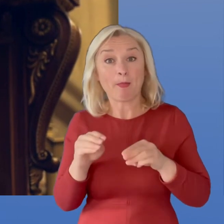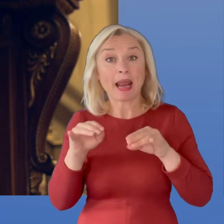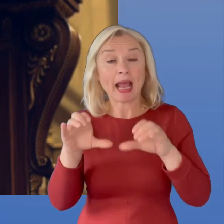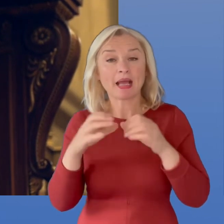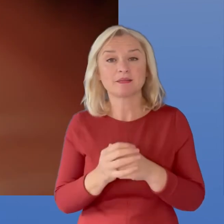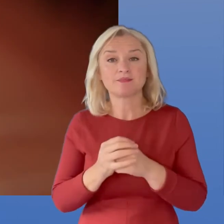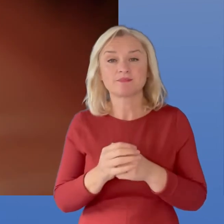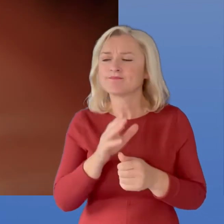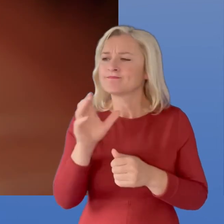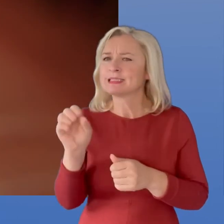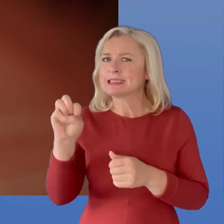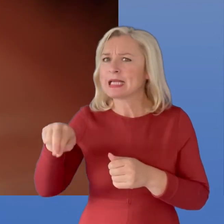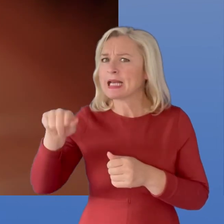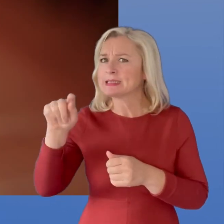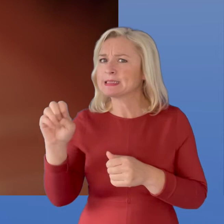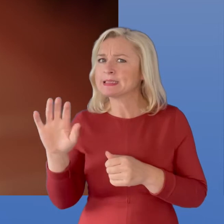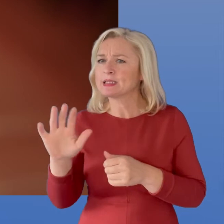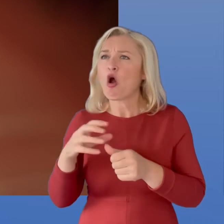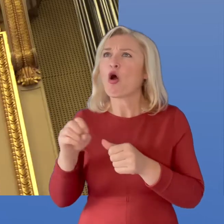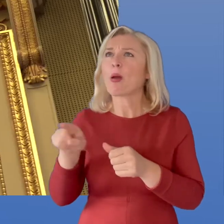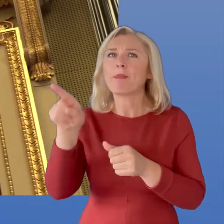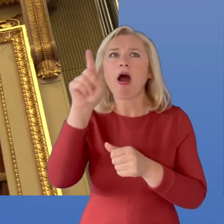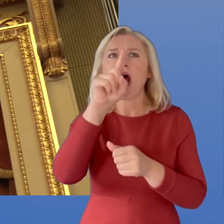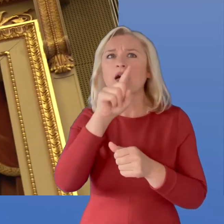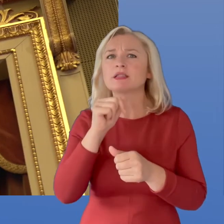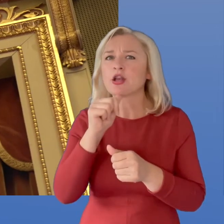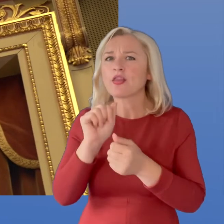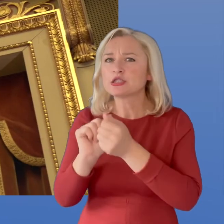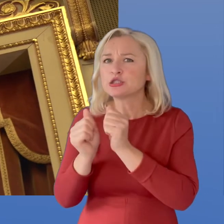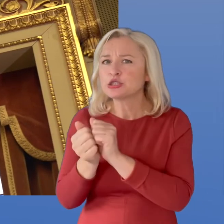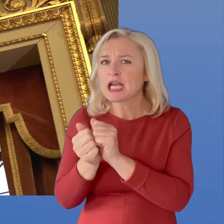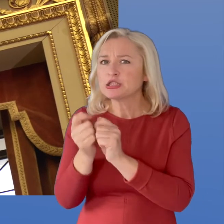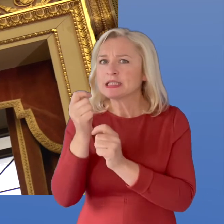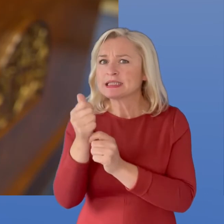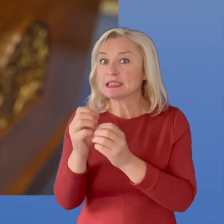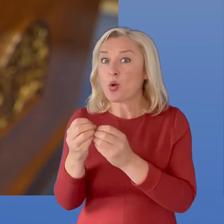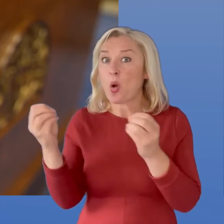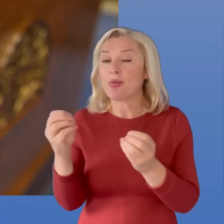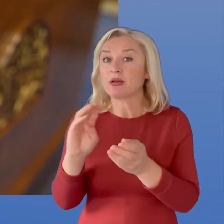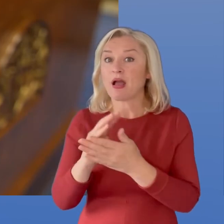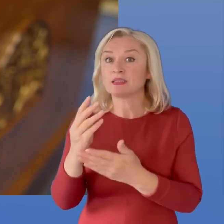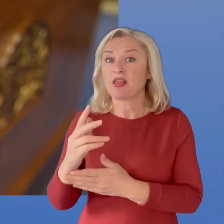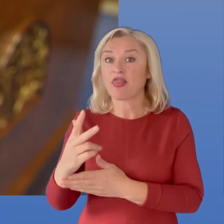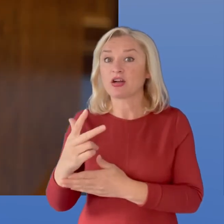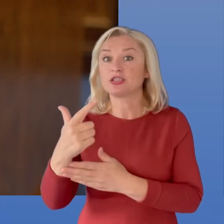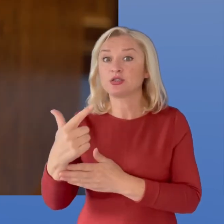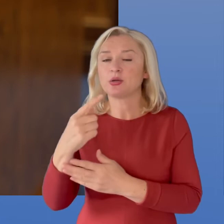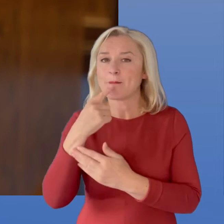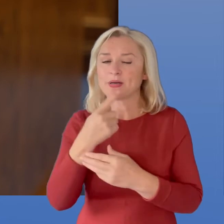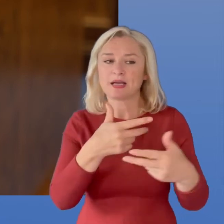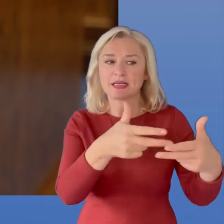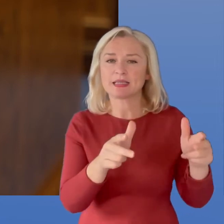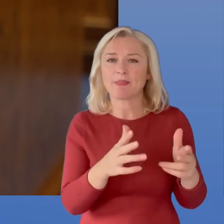and other parts of the building, which have remained relatively unchanged since the building opened in 1932, the Assembly chamber has been